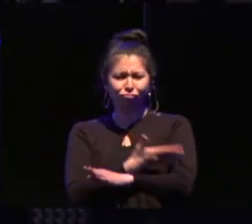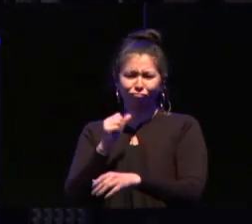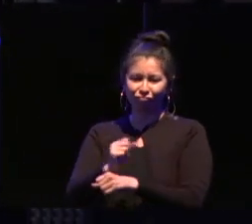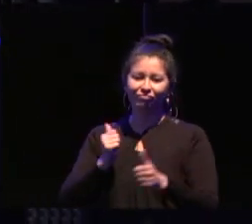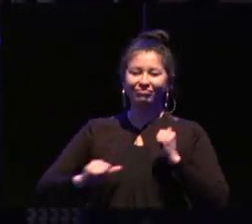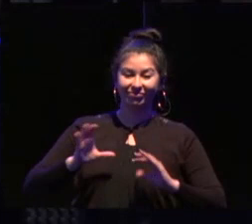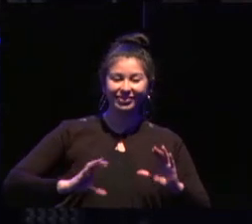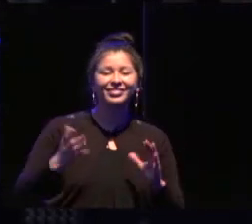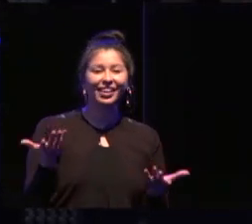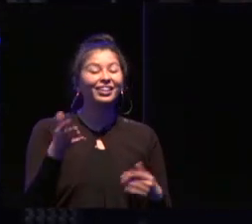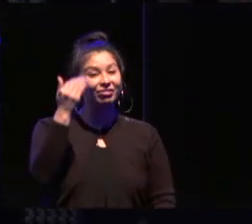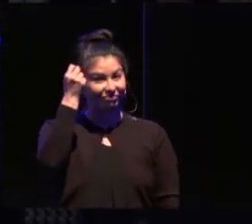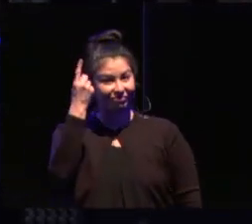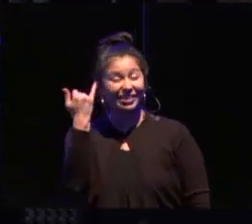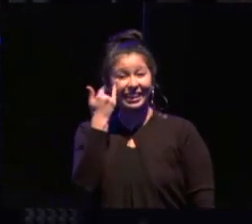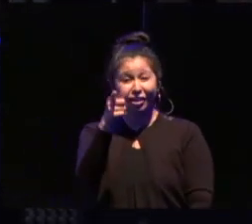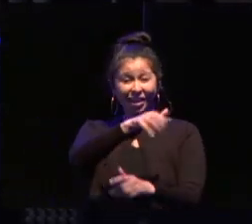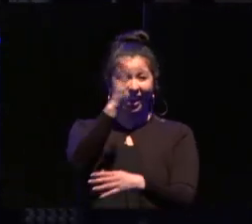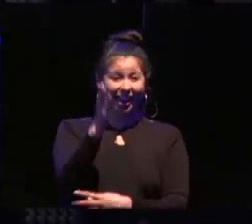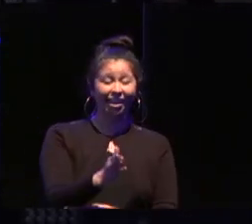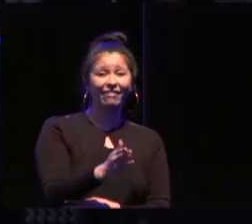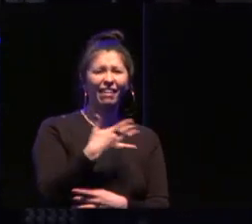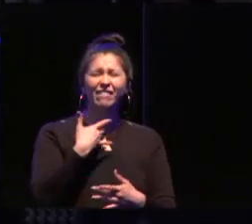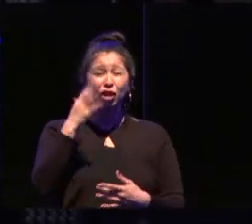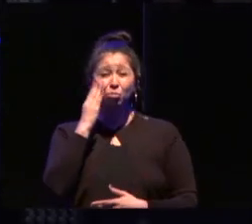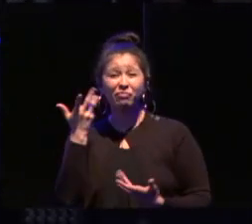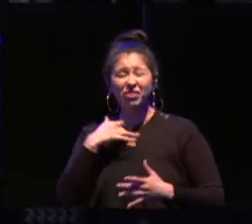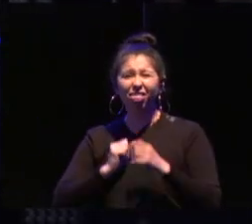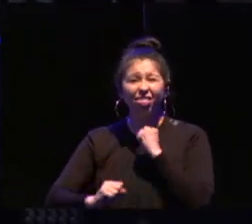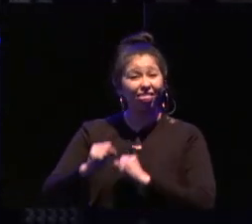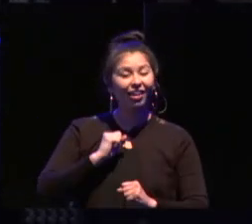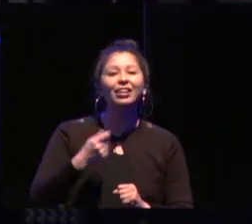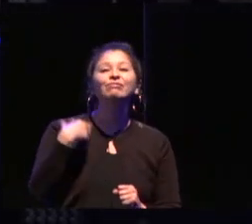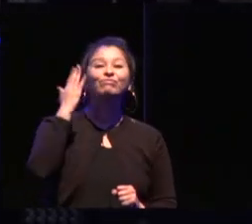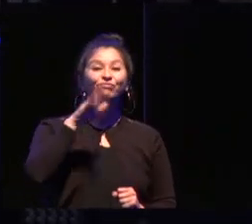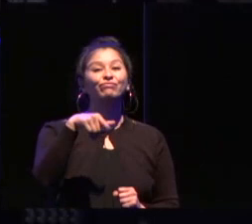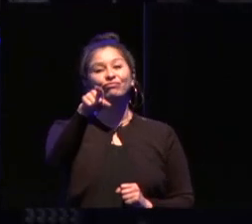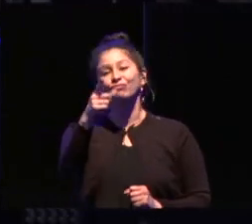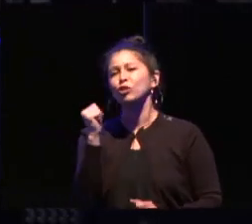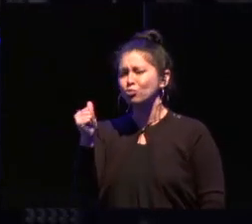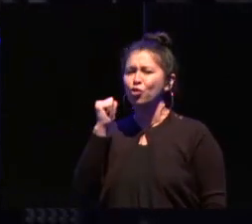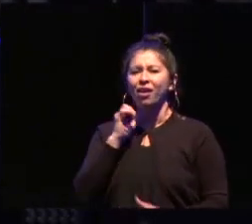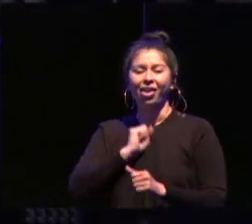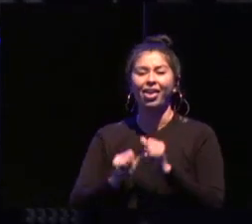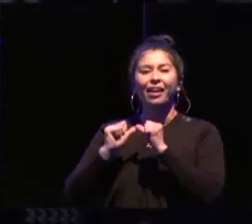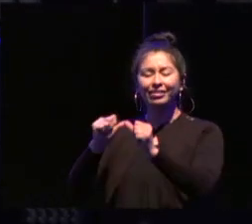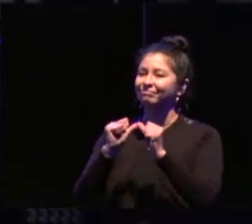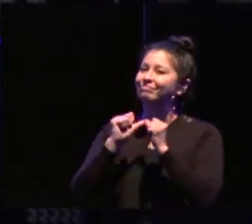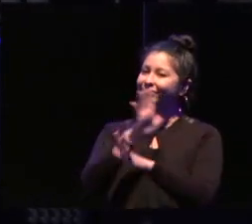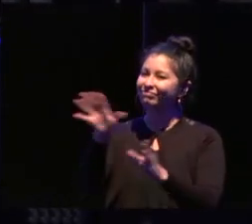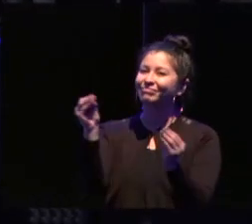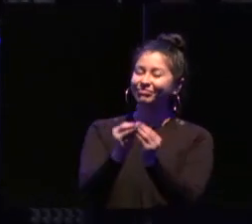rack. Well, if you've ever been held down before, I know you refuse to be held